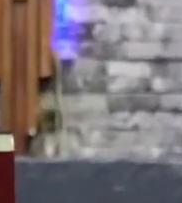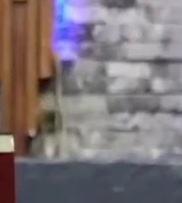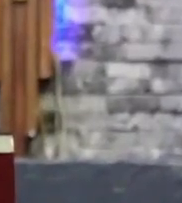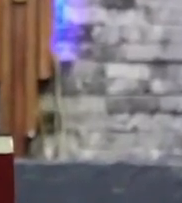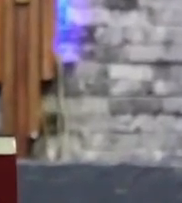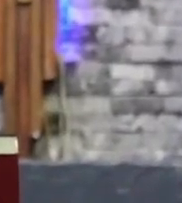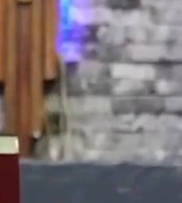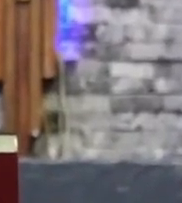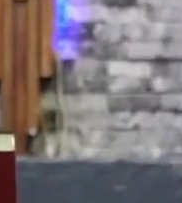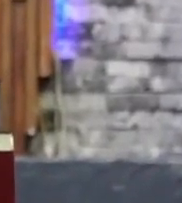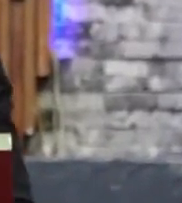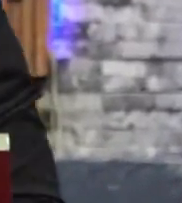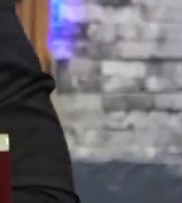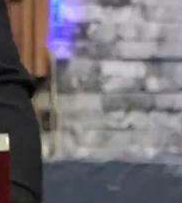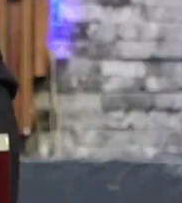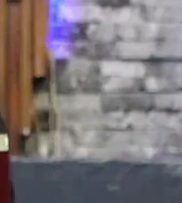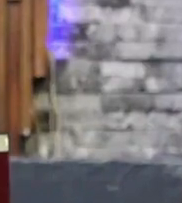you are in the house of God,